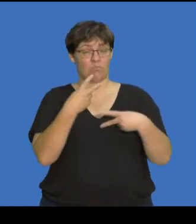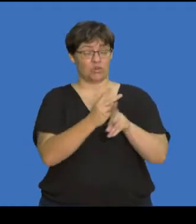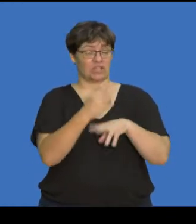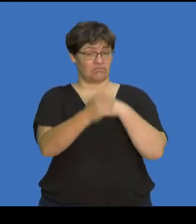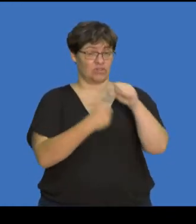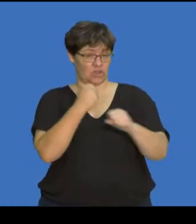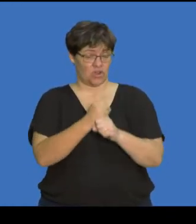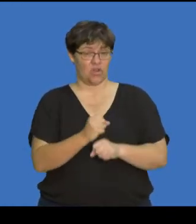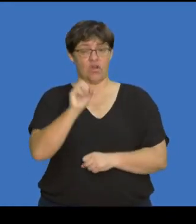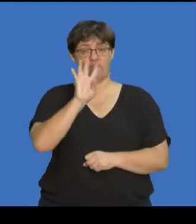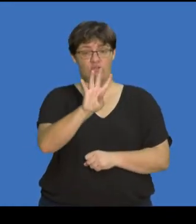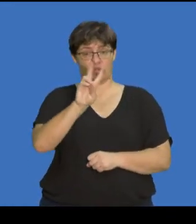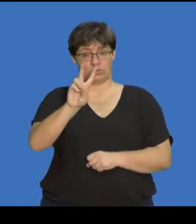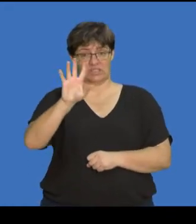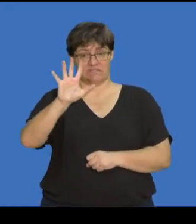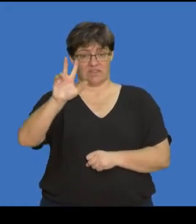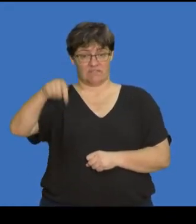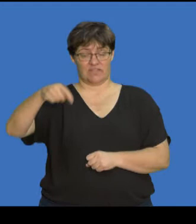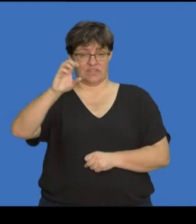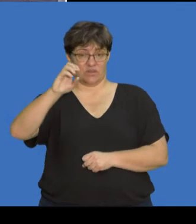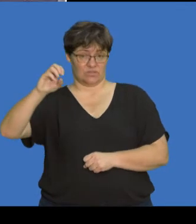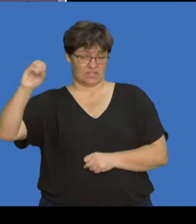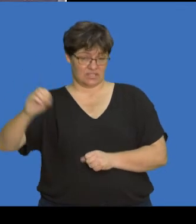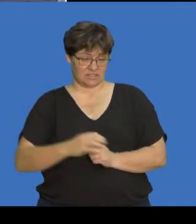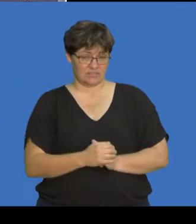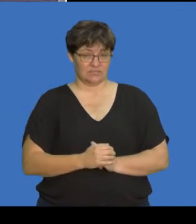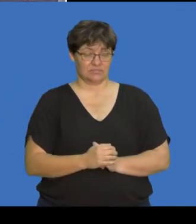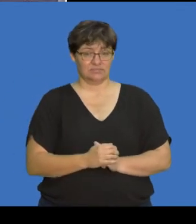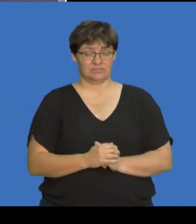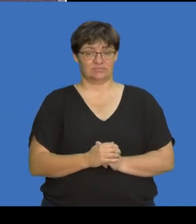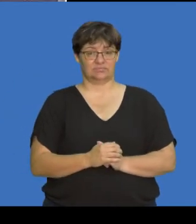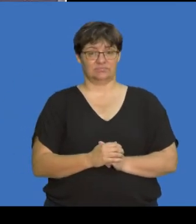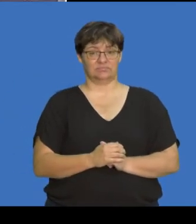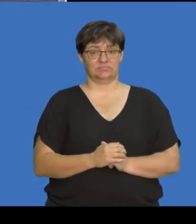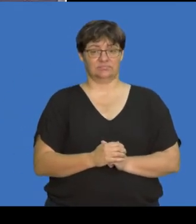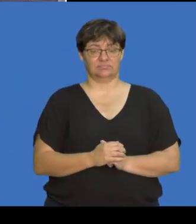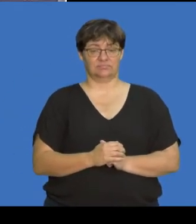year, 425,000. Once again, here we go,